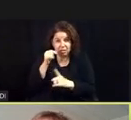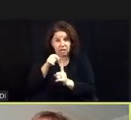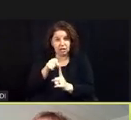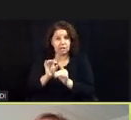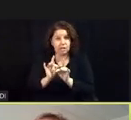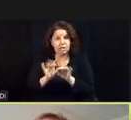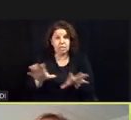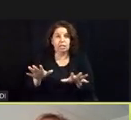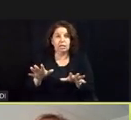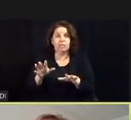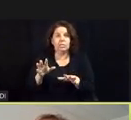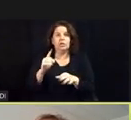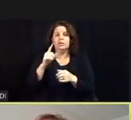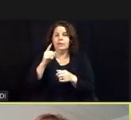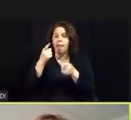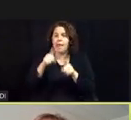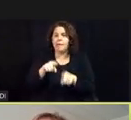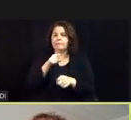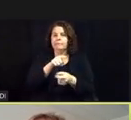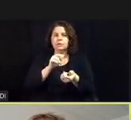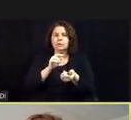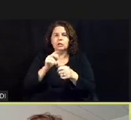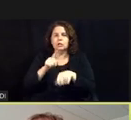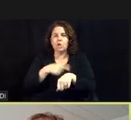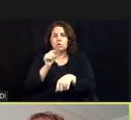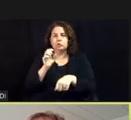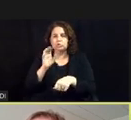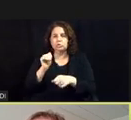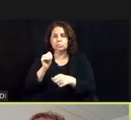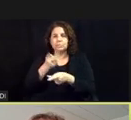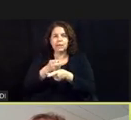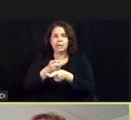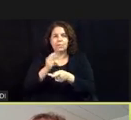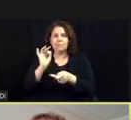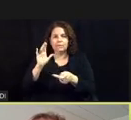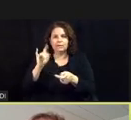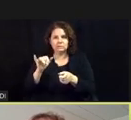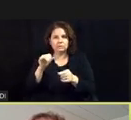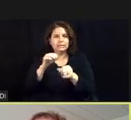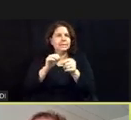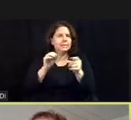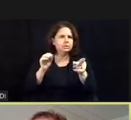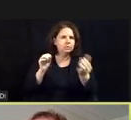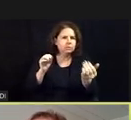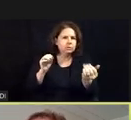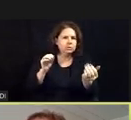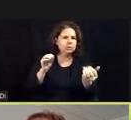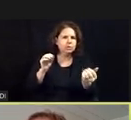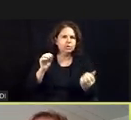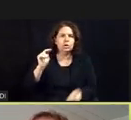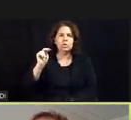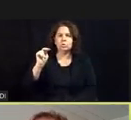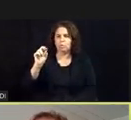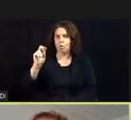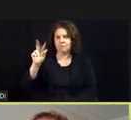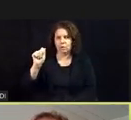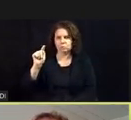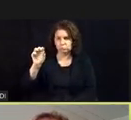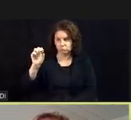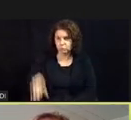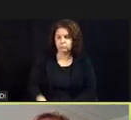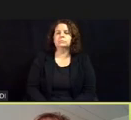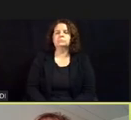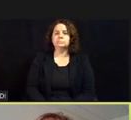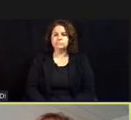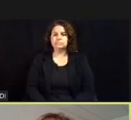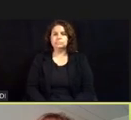Novato, where we went and tested every single resident. 41 residents were infected, and